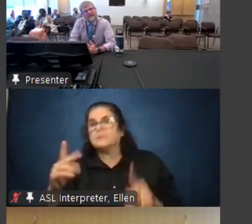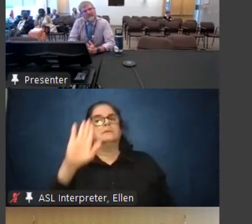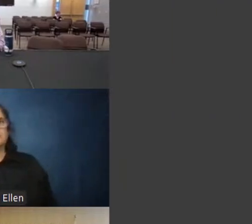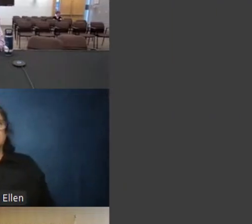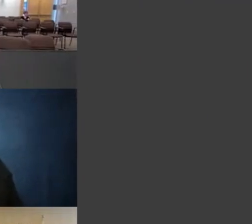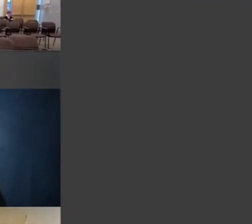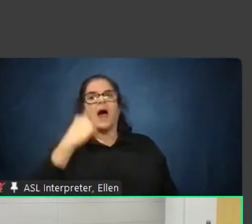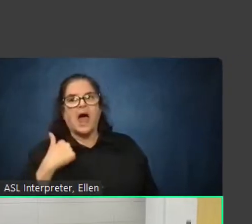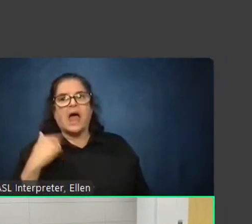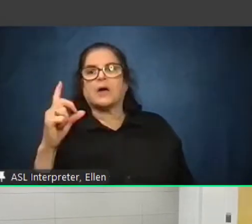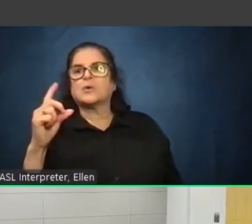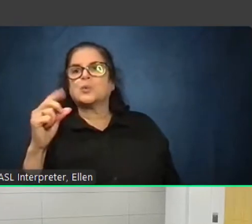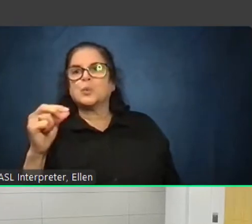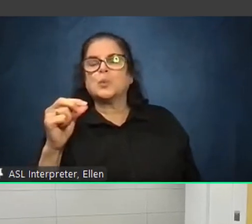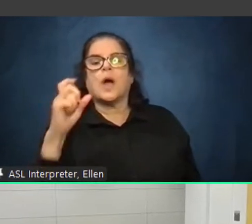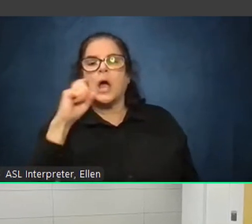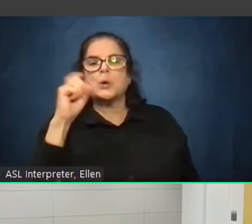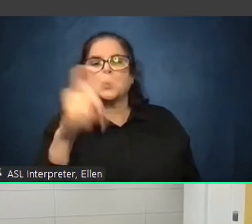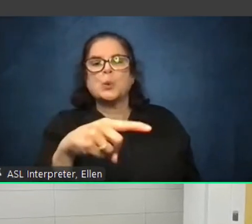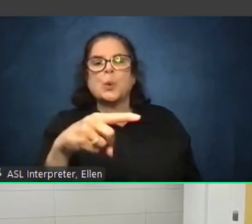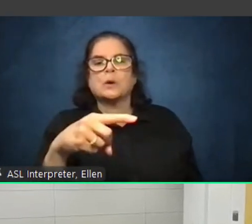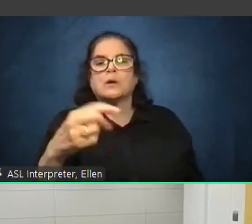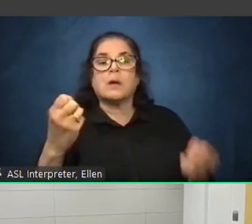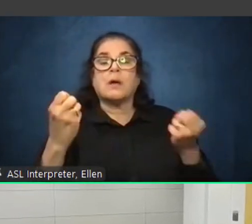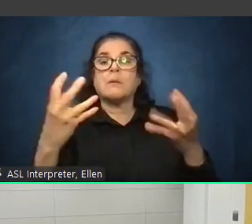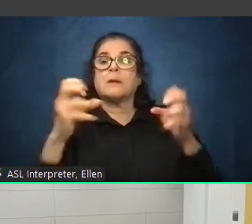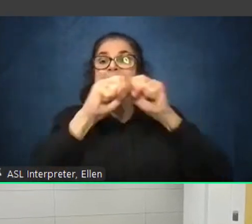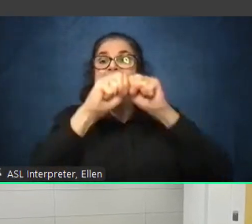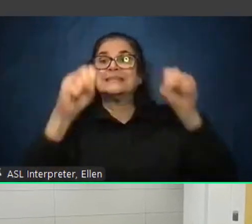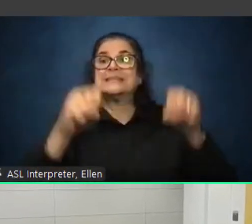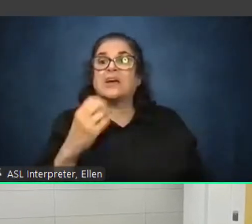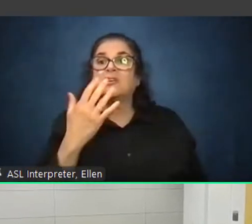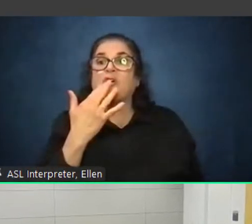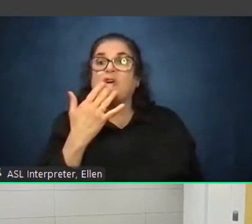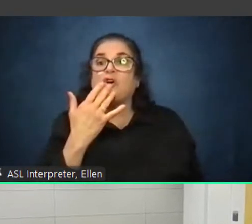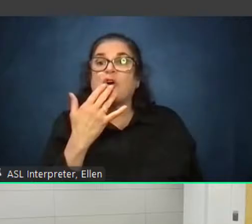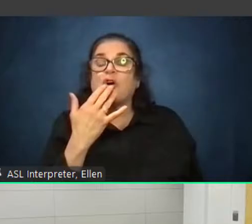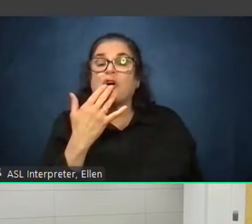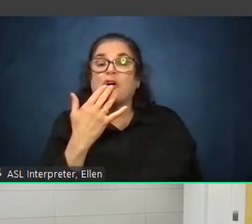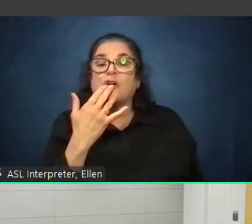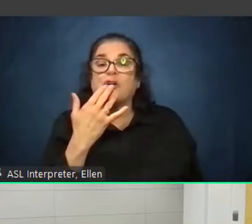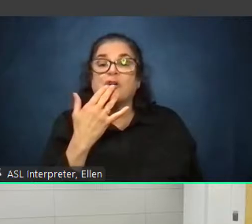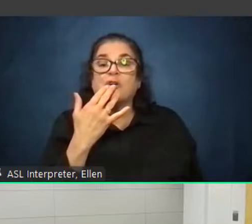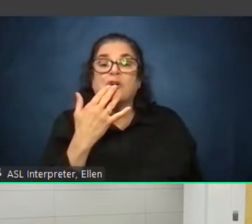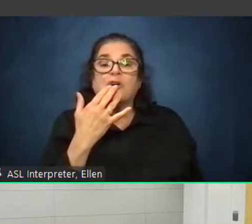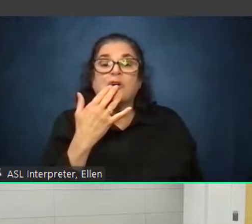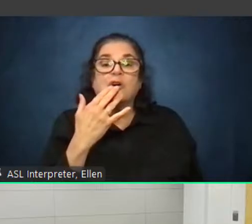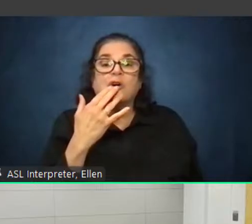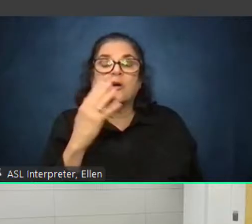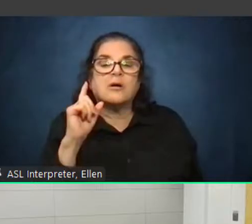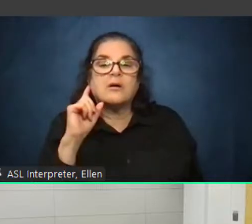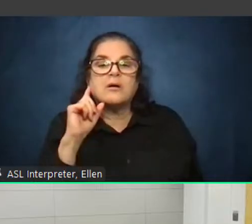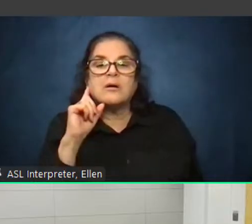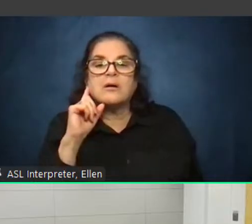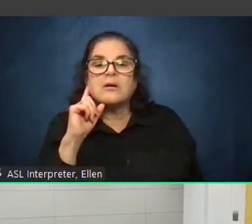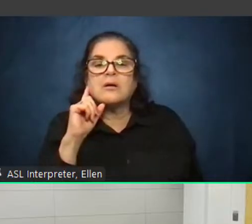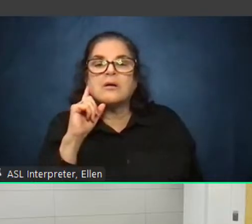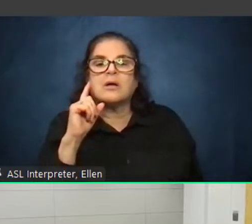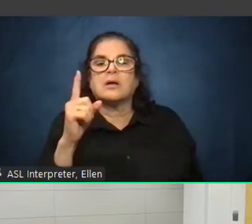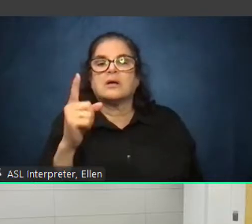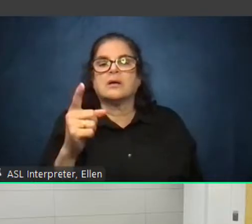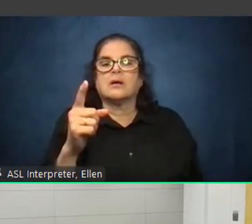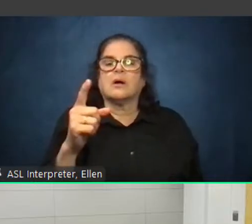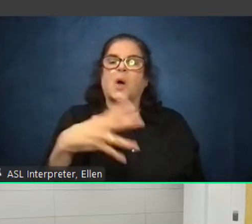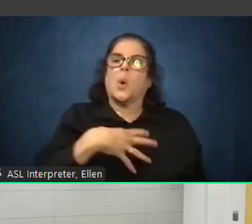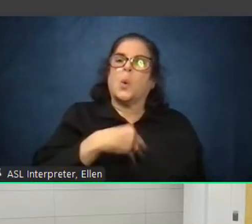I've noticed that a lot of the station colors has like, a particular white, beige kind of